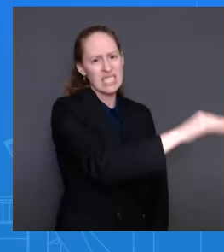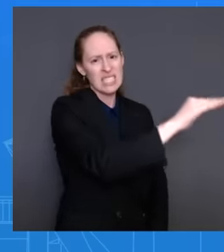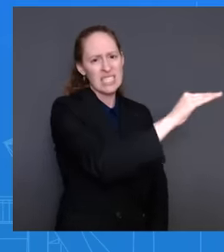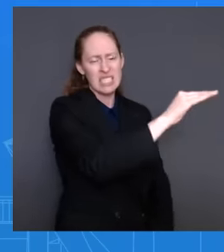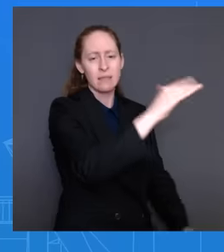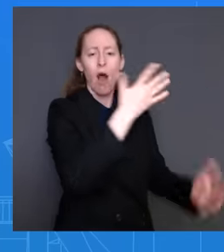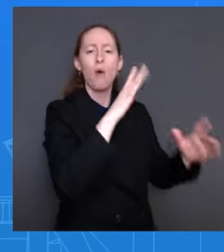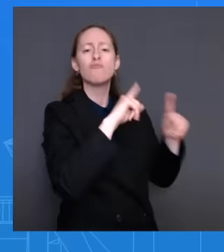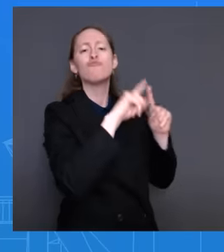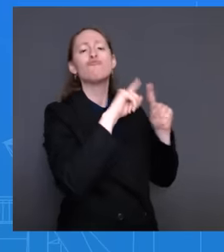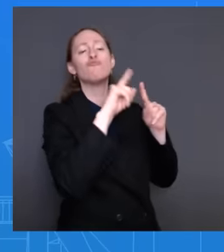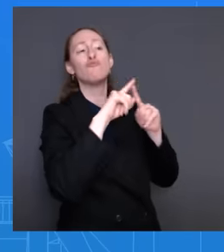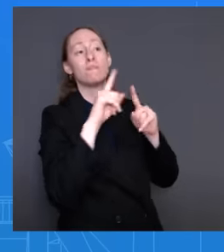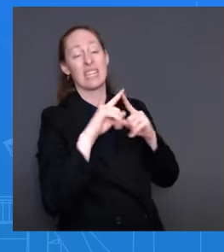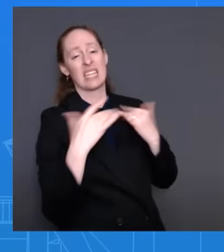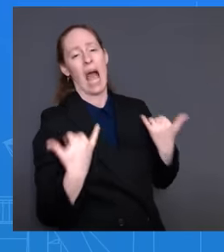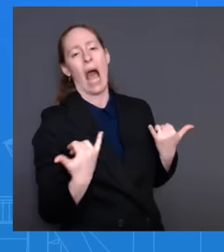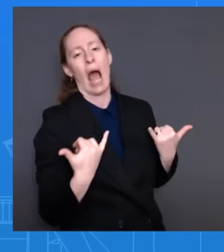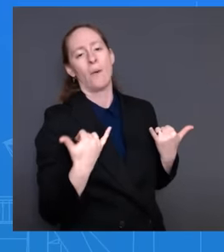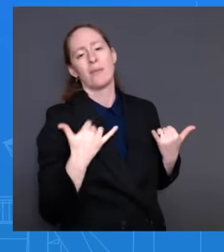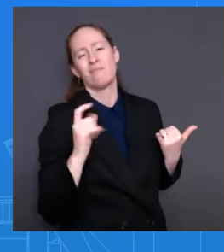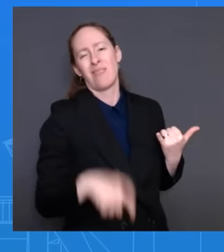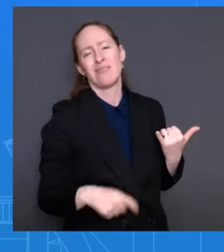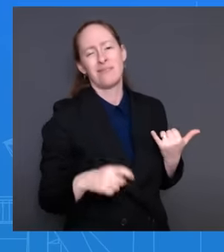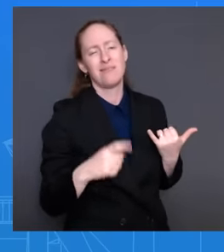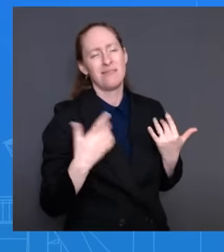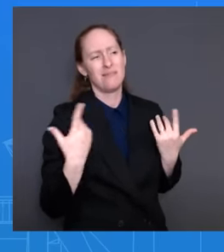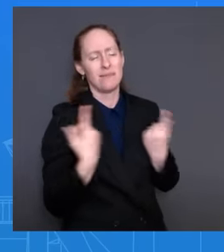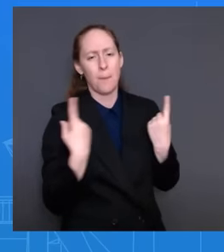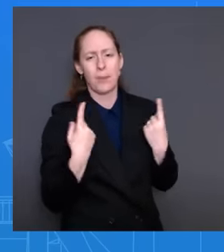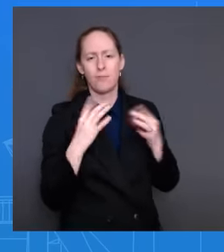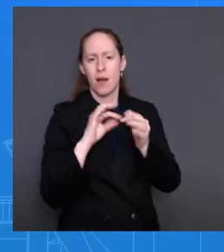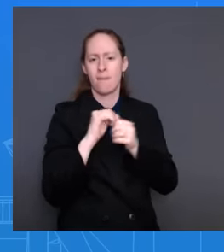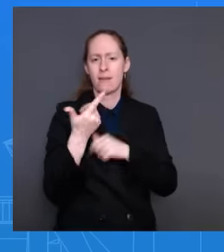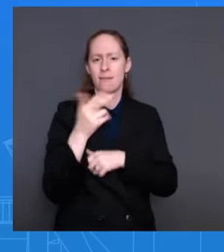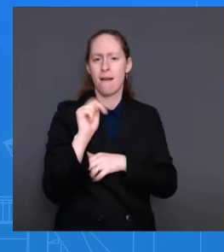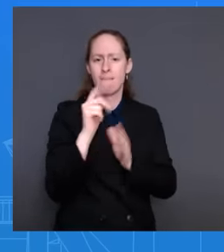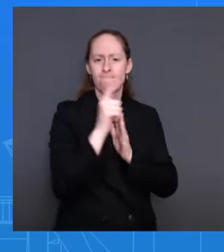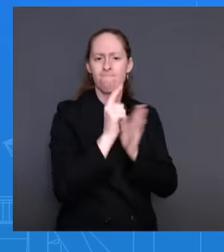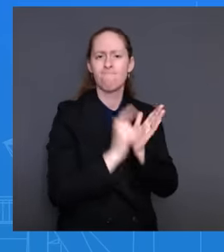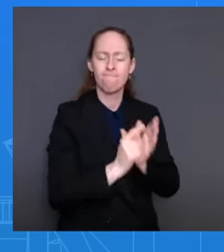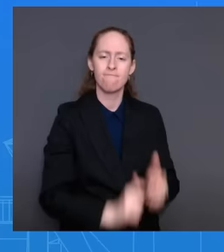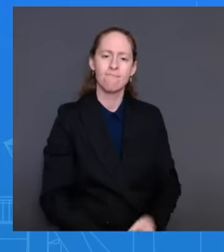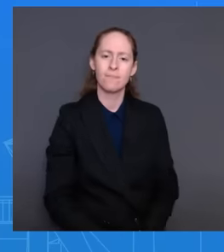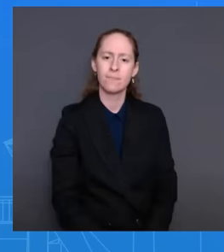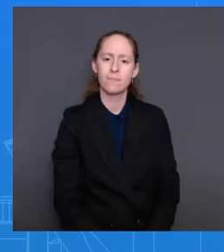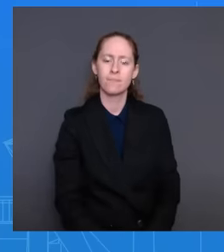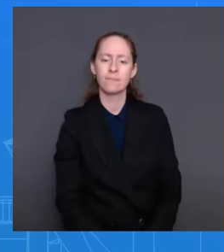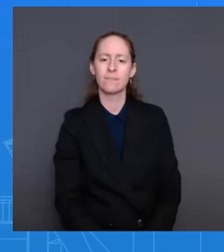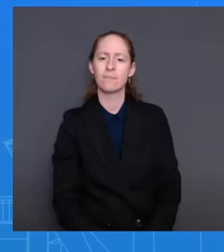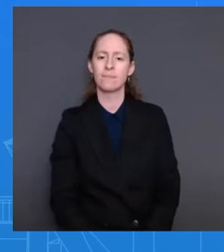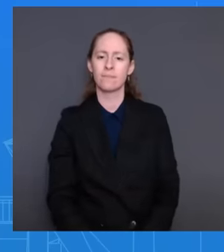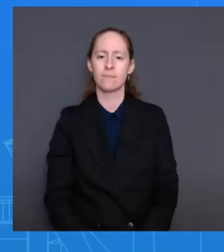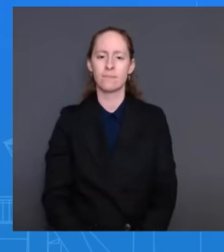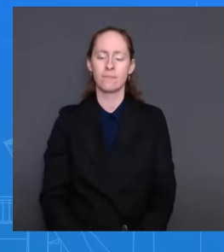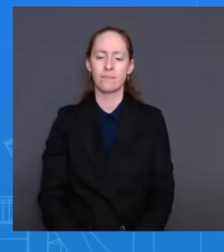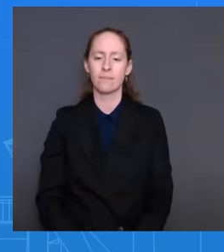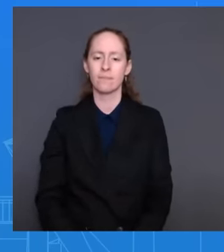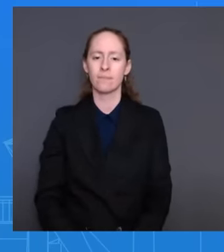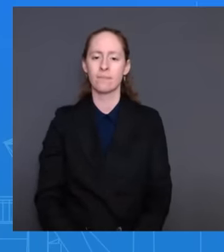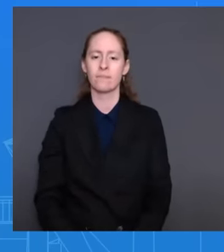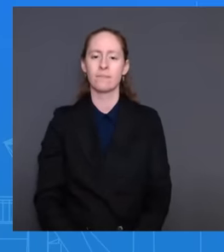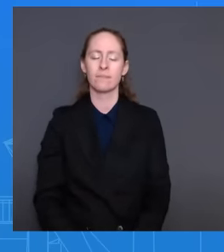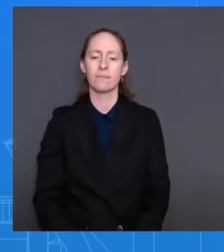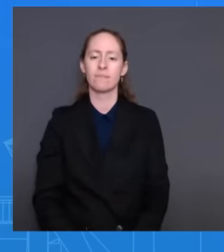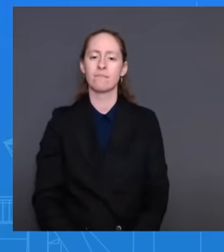is a priority, and he wants to make sure that he continues to voice his concern and what needs